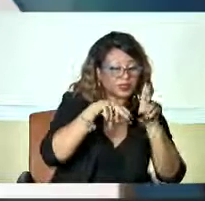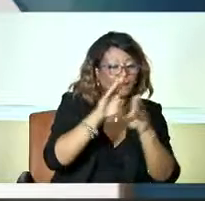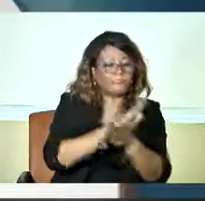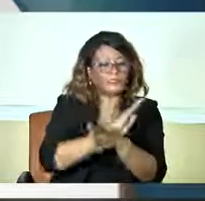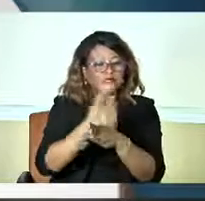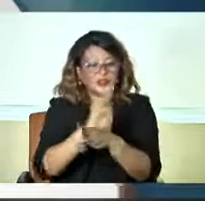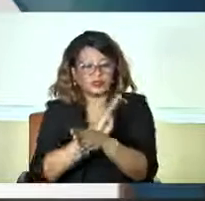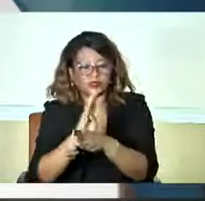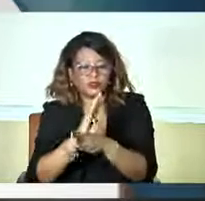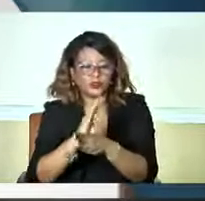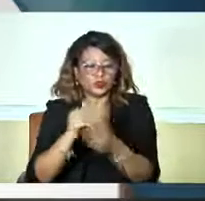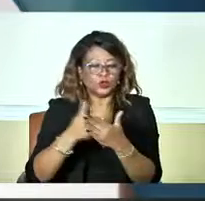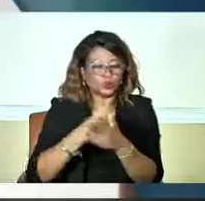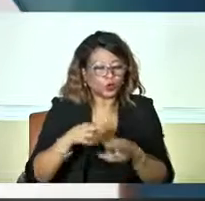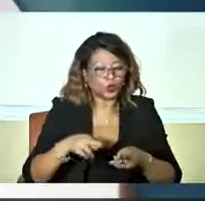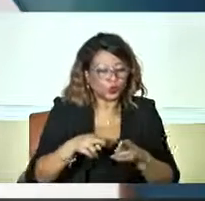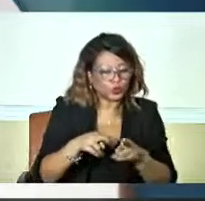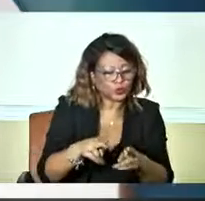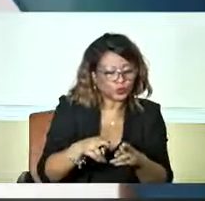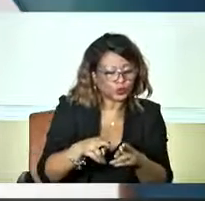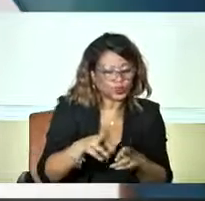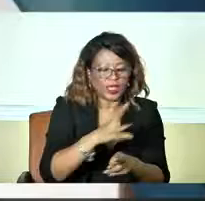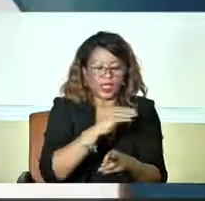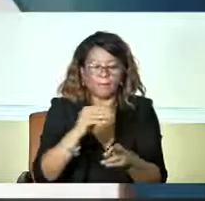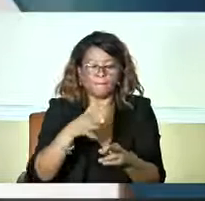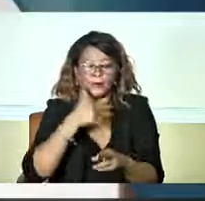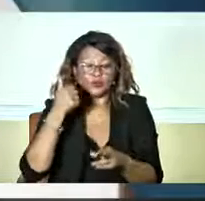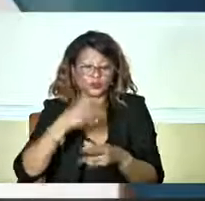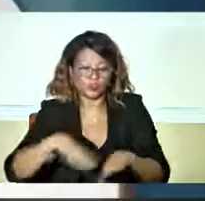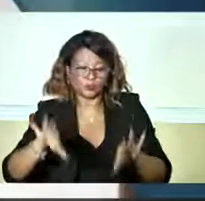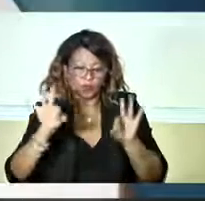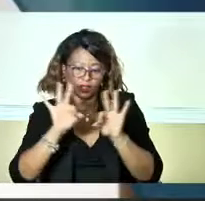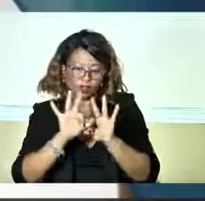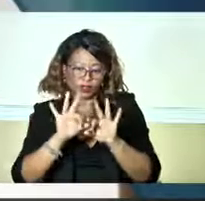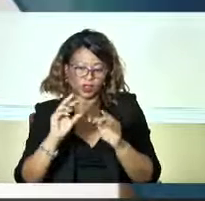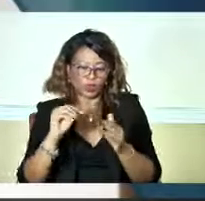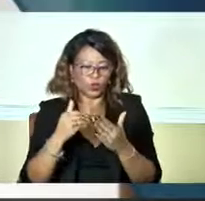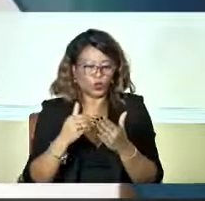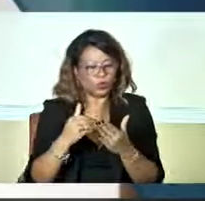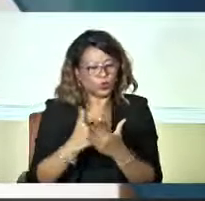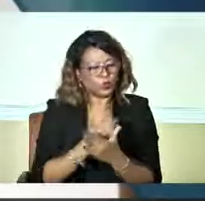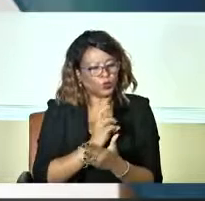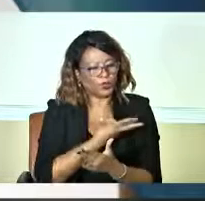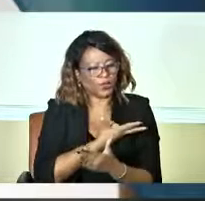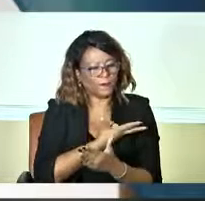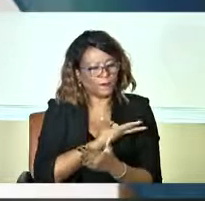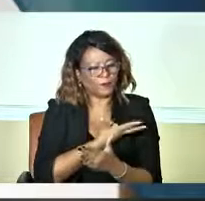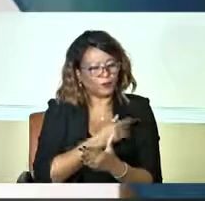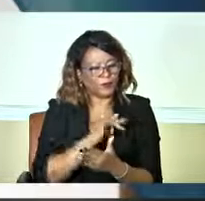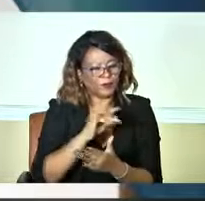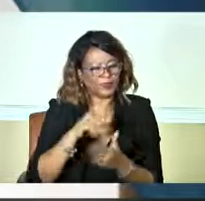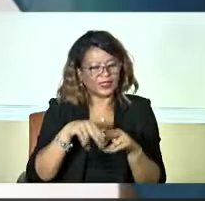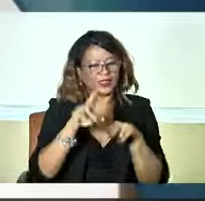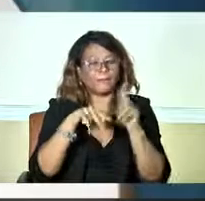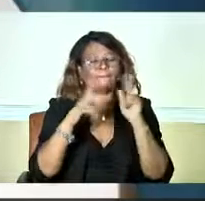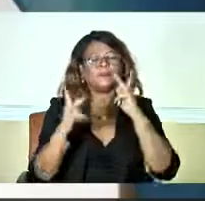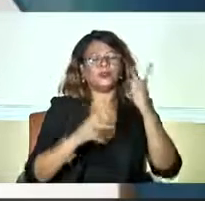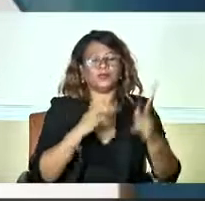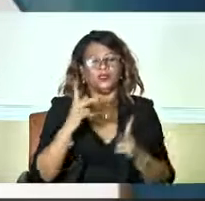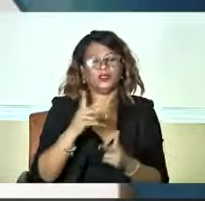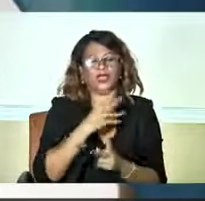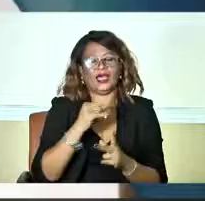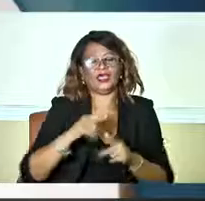businesses, rebuilding roads, and most importantly, we are rebuilding people and